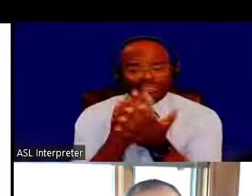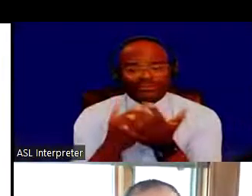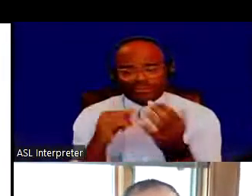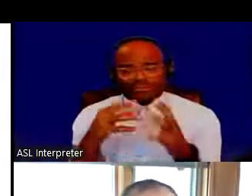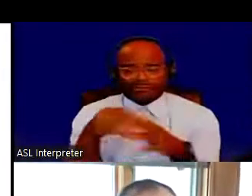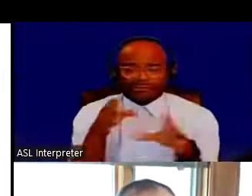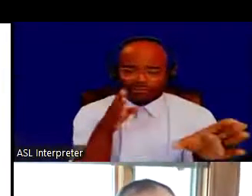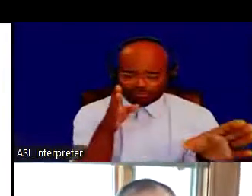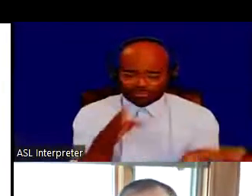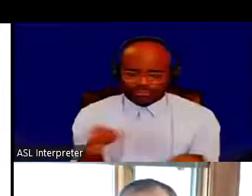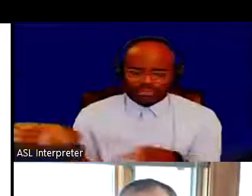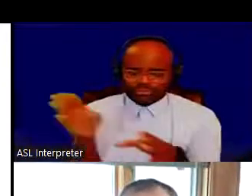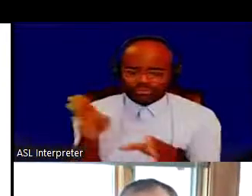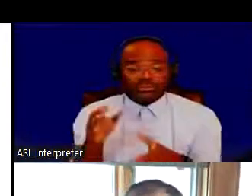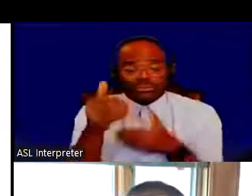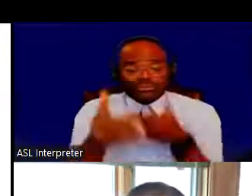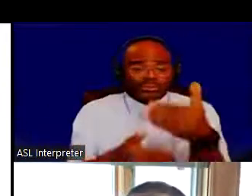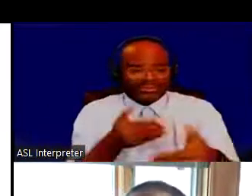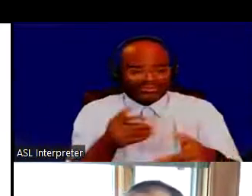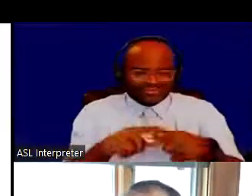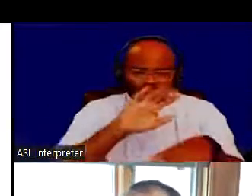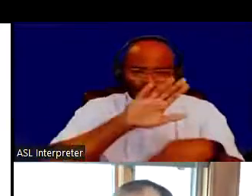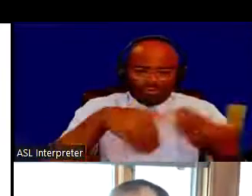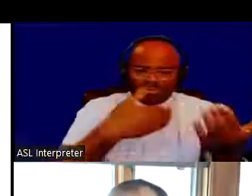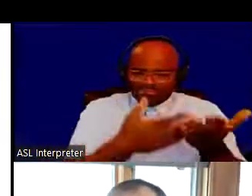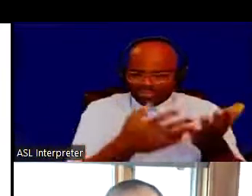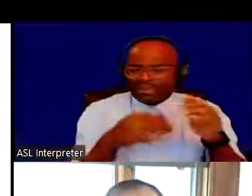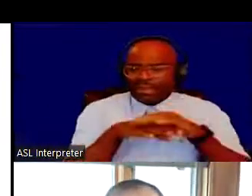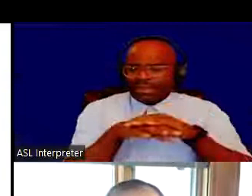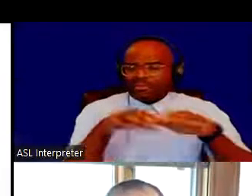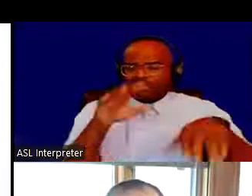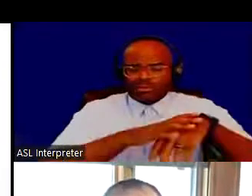You can get all of these for yourself at our website,